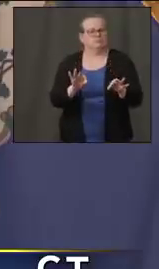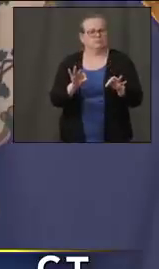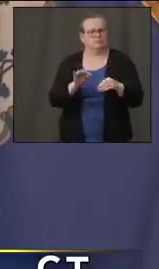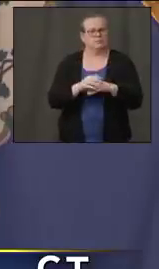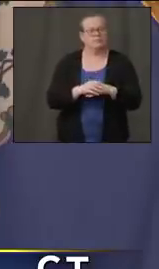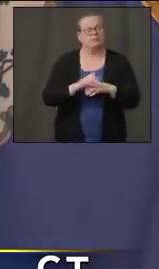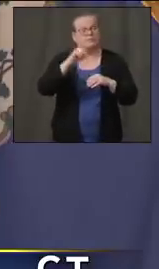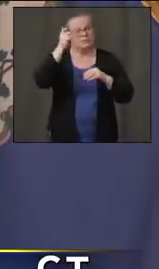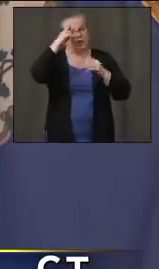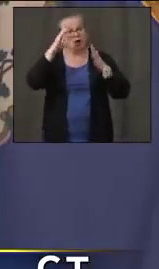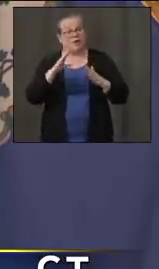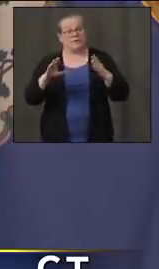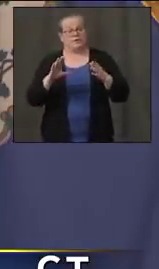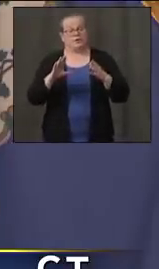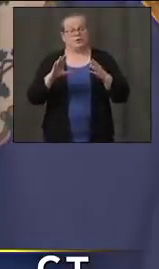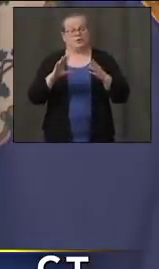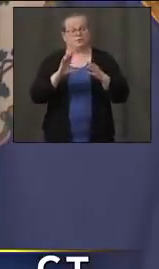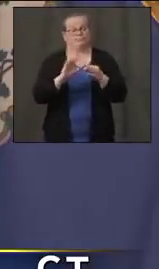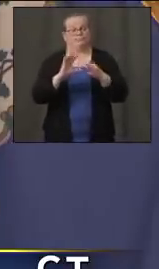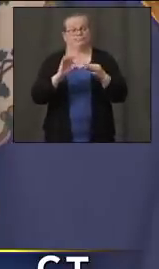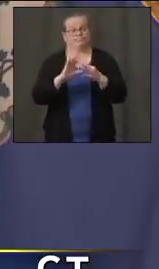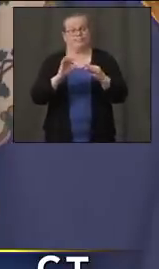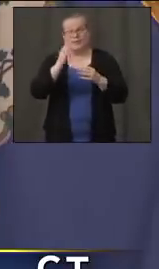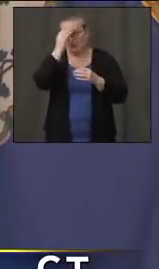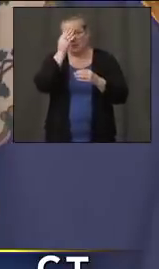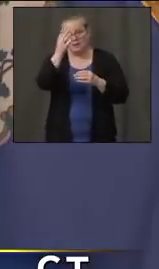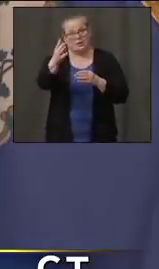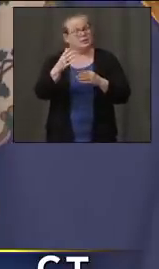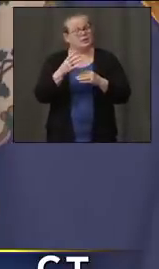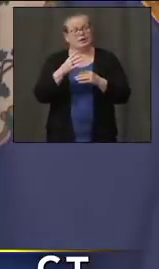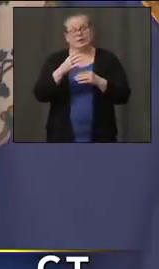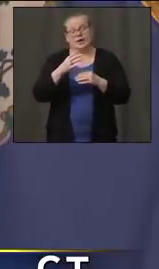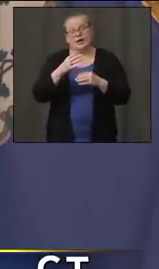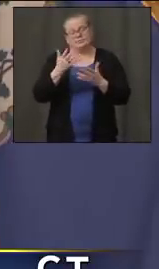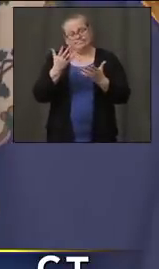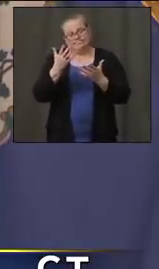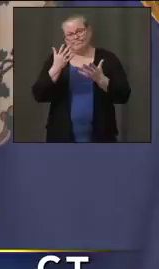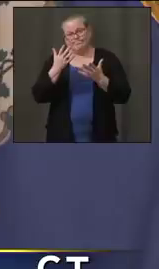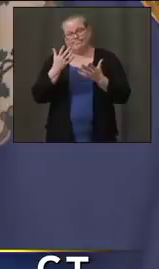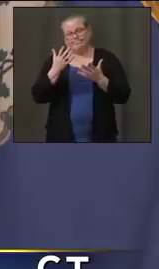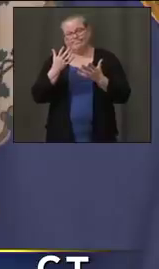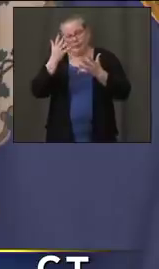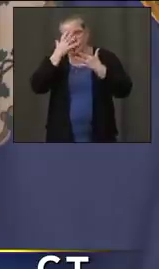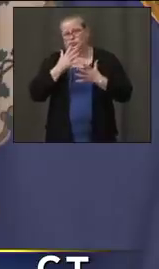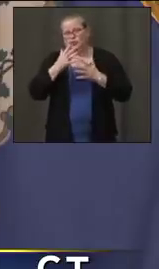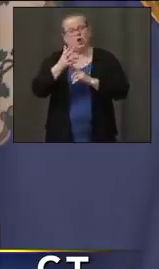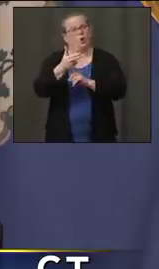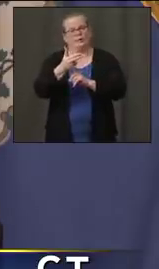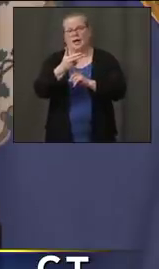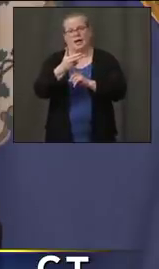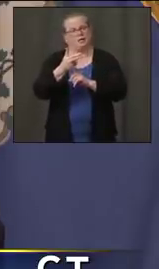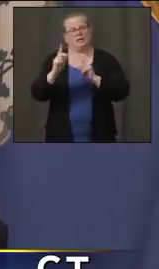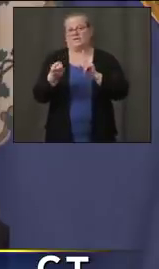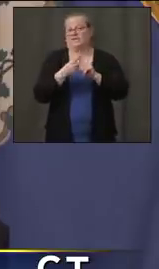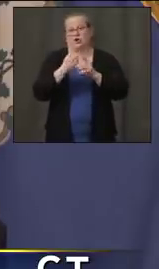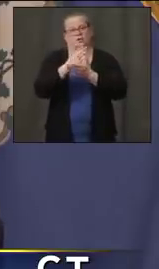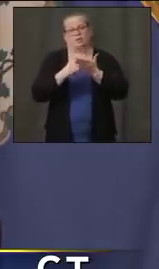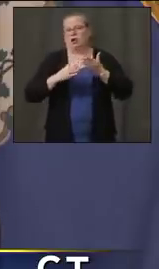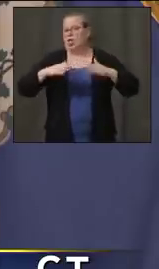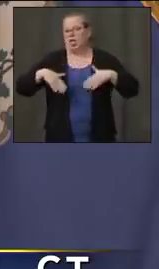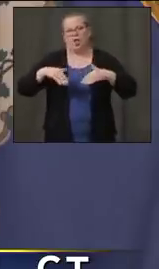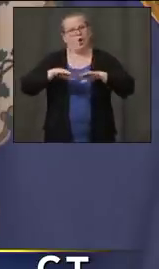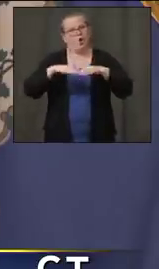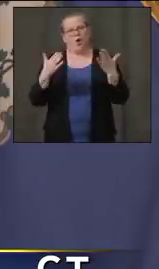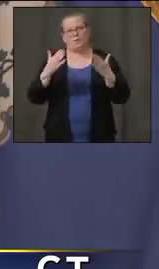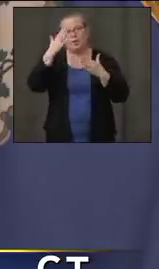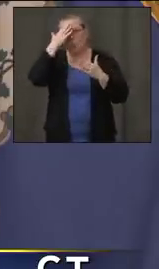talk, I'm afraid that hotels are not in the very first tier, just because people want to do what we can to discourage a lot of interstate